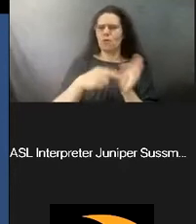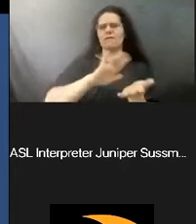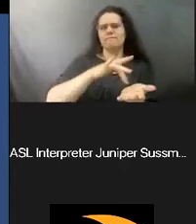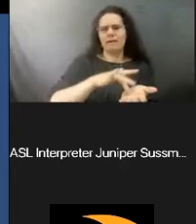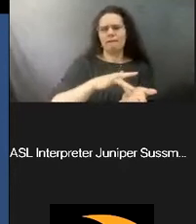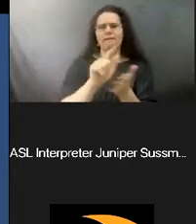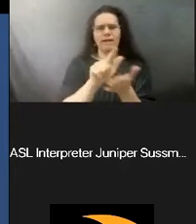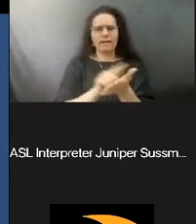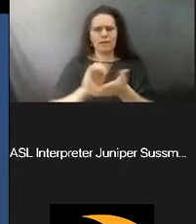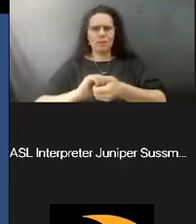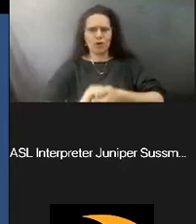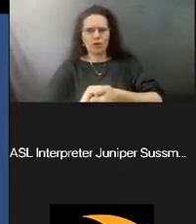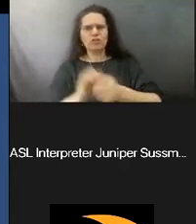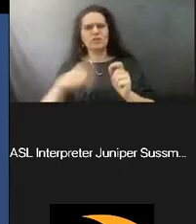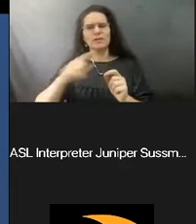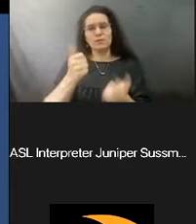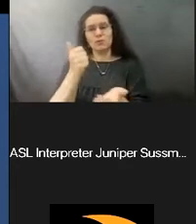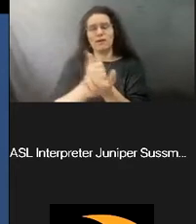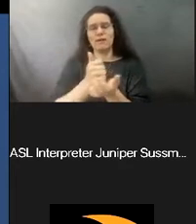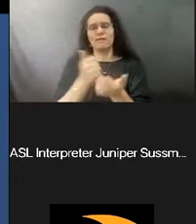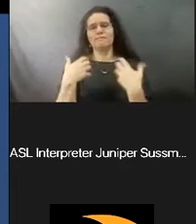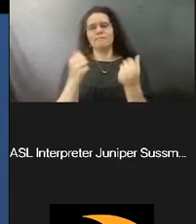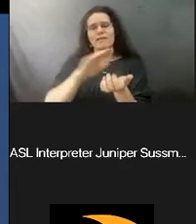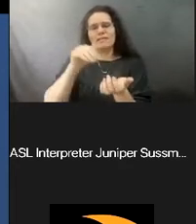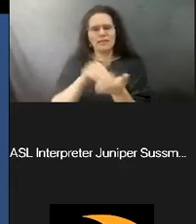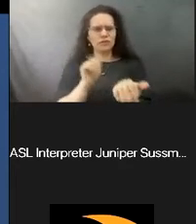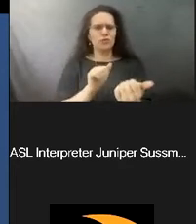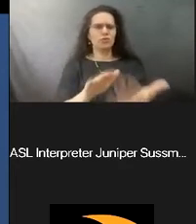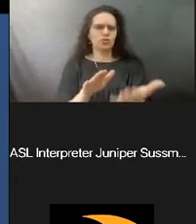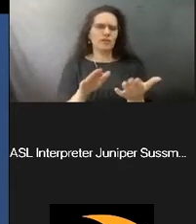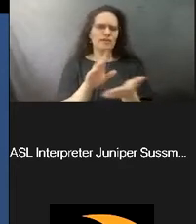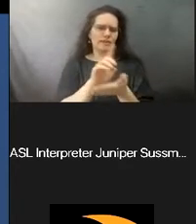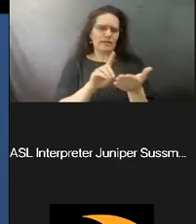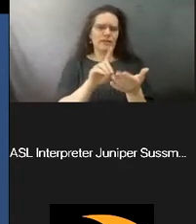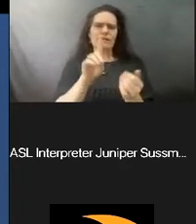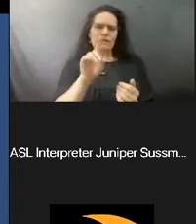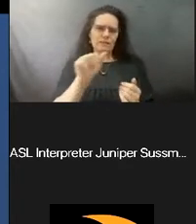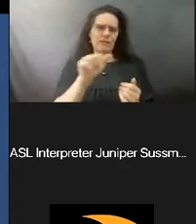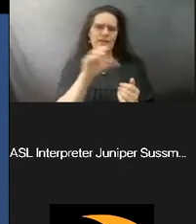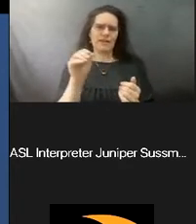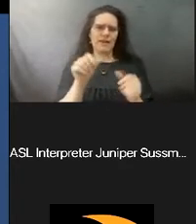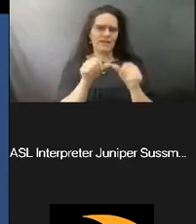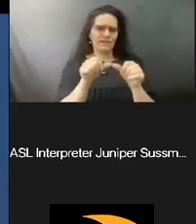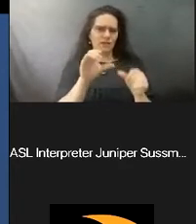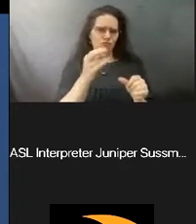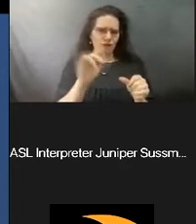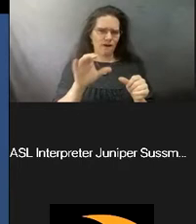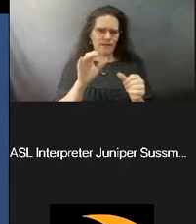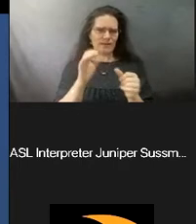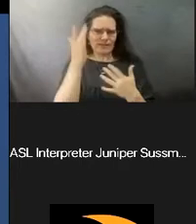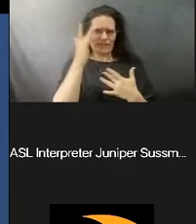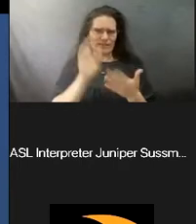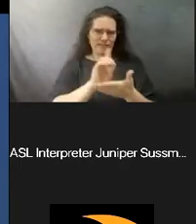centers address disability and chronic disease discrimination. Today is May 11th,